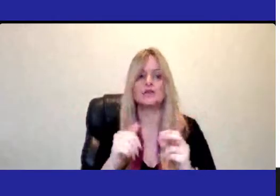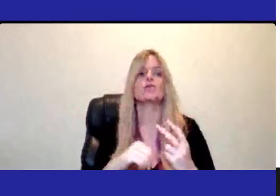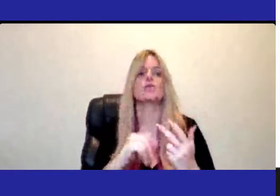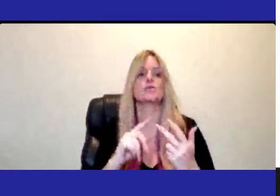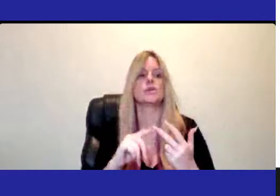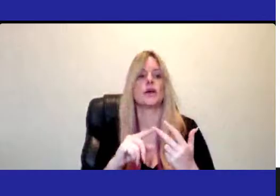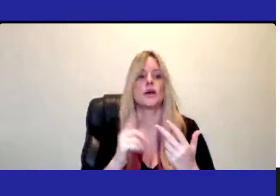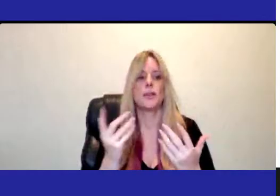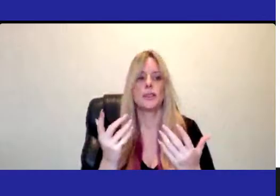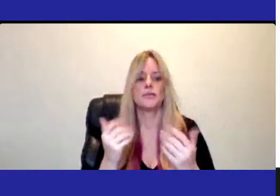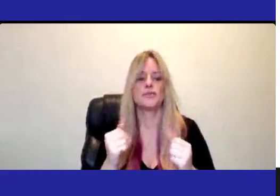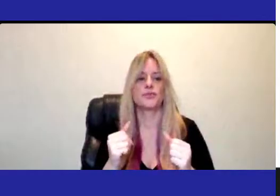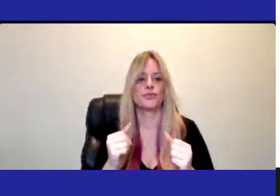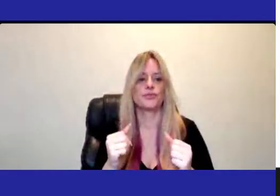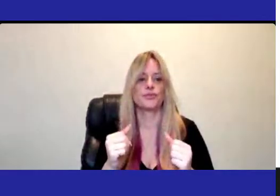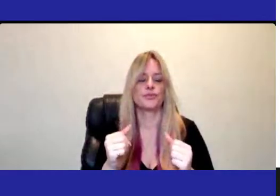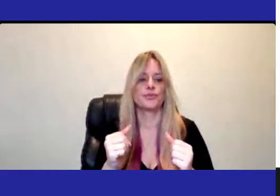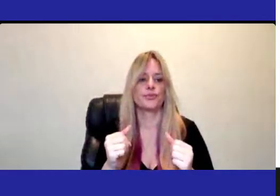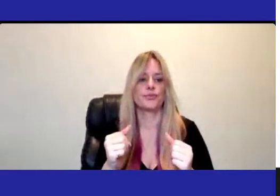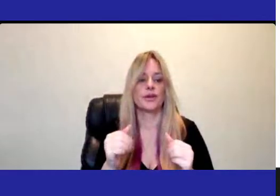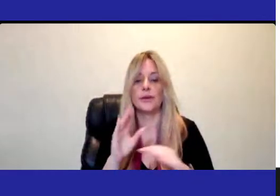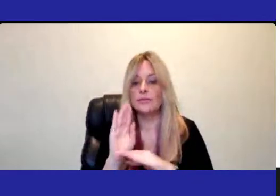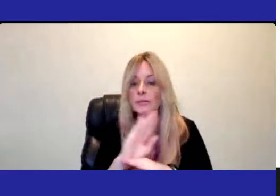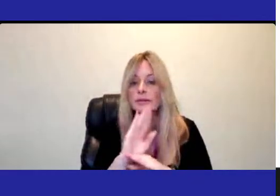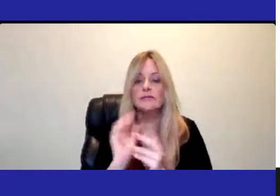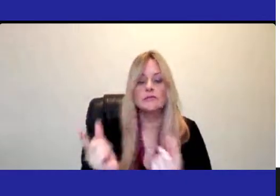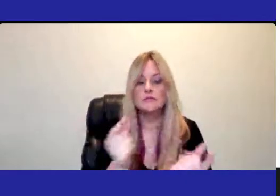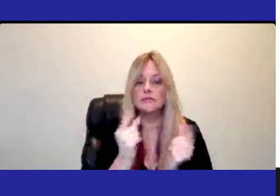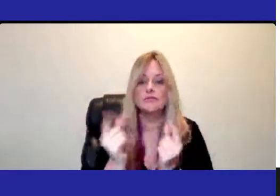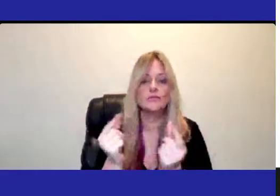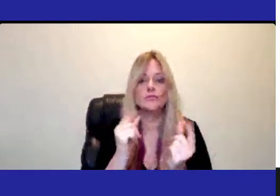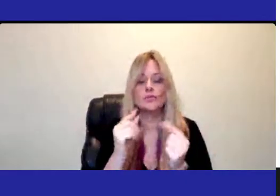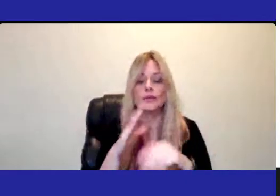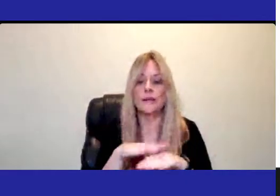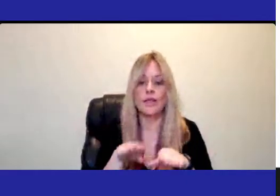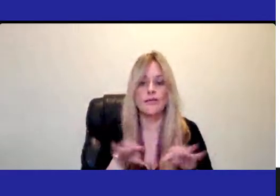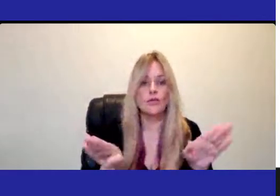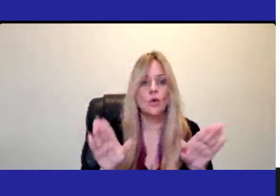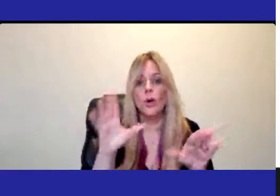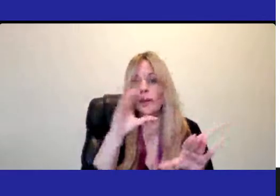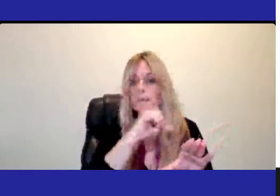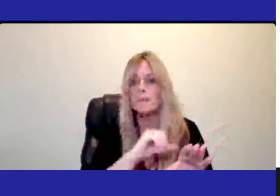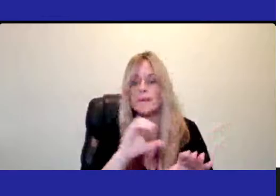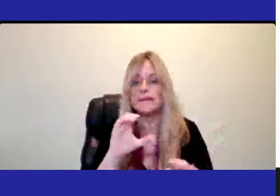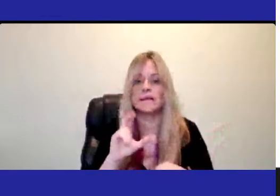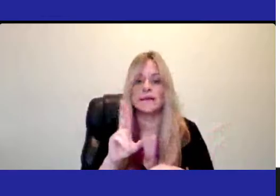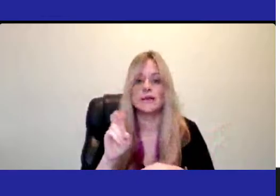being busy doing other things on the floor and missing cues,